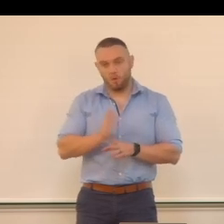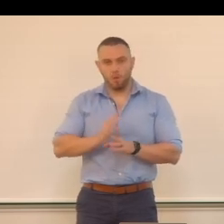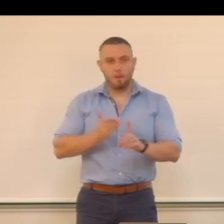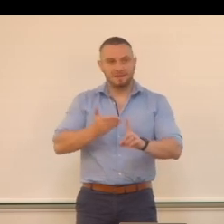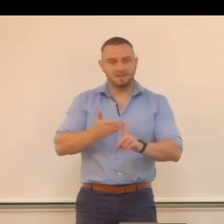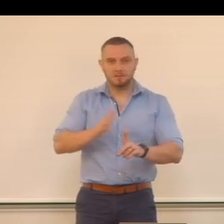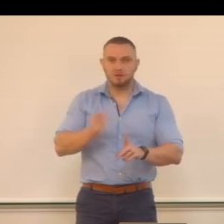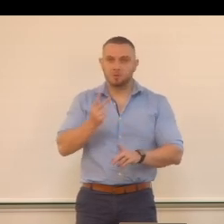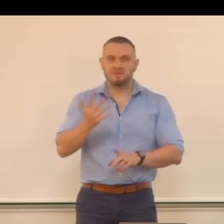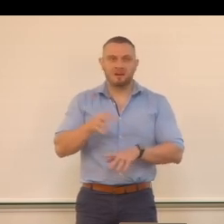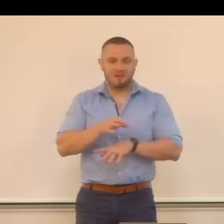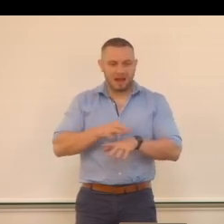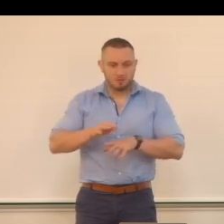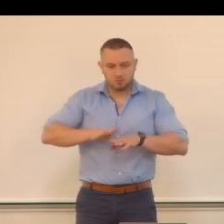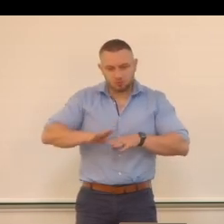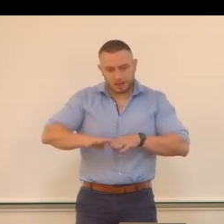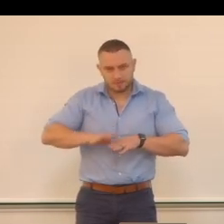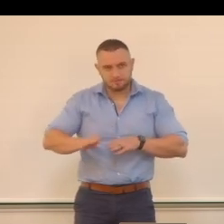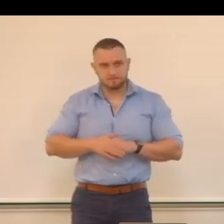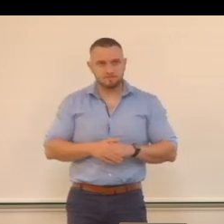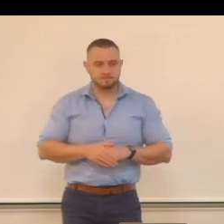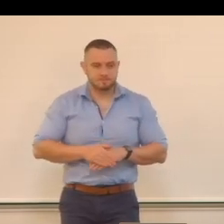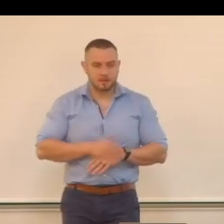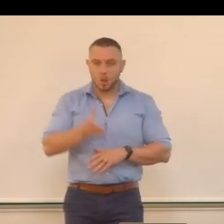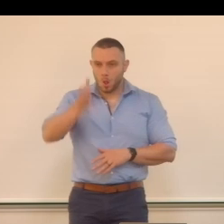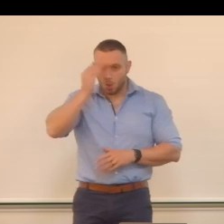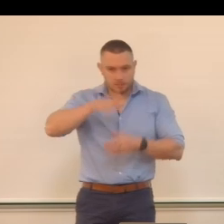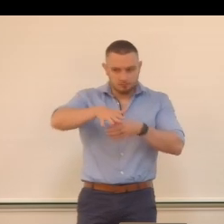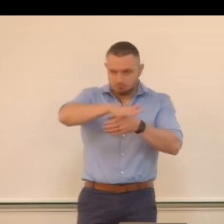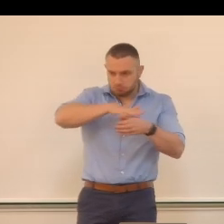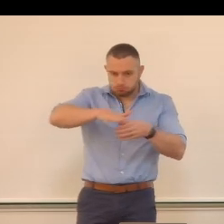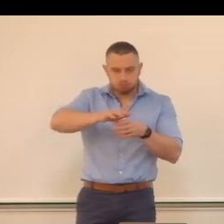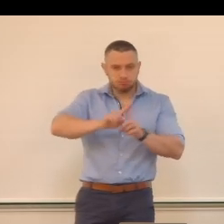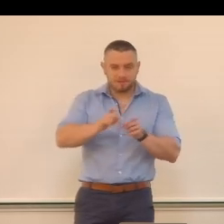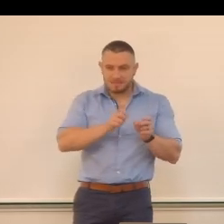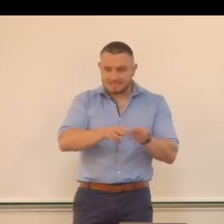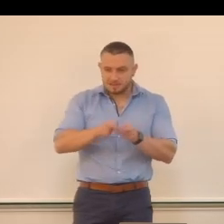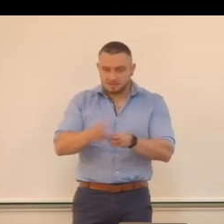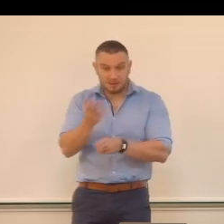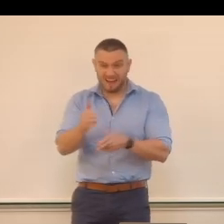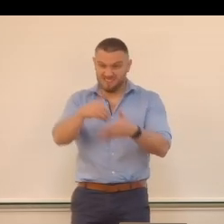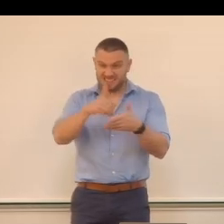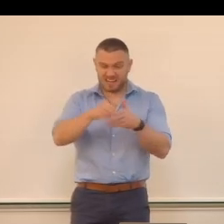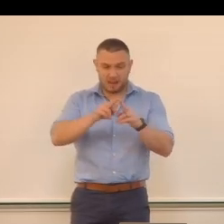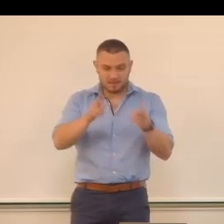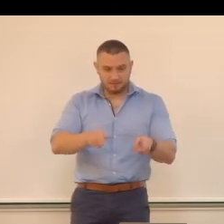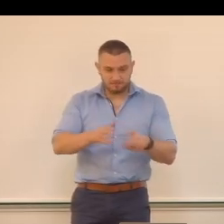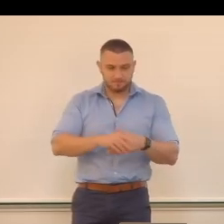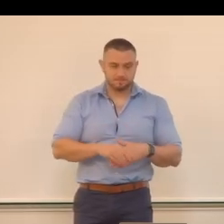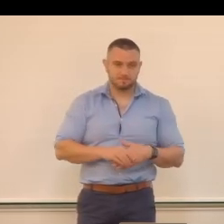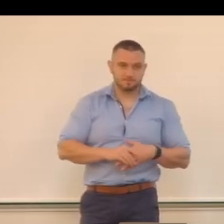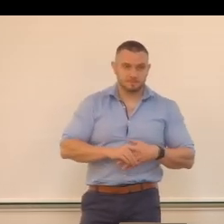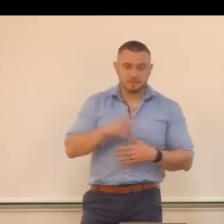doing about 25 hours of training. You're getting to know the habitat, all the systems inside the habitat. You're getting to